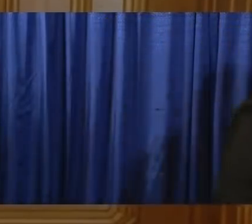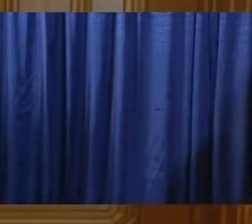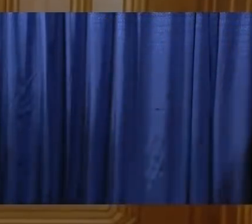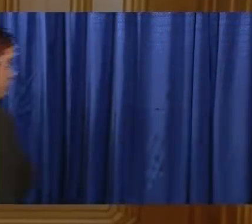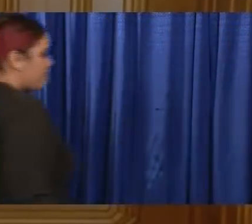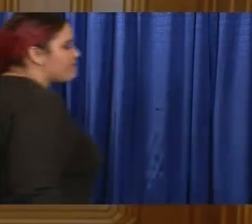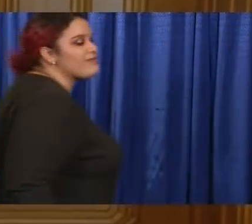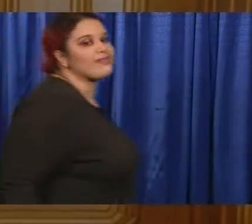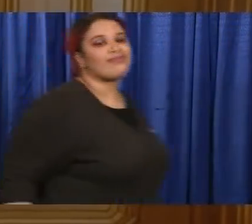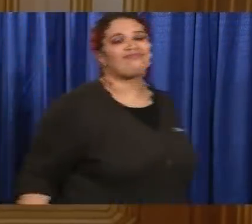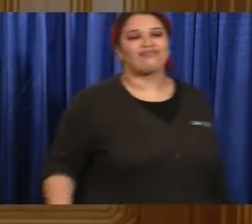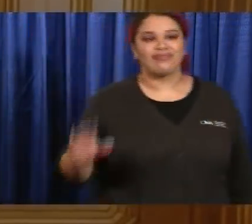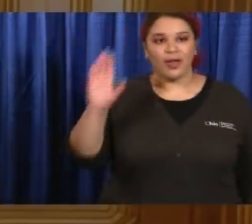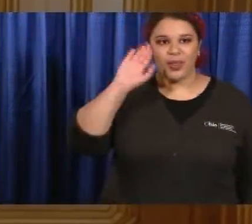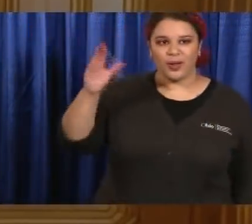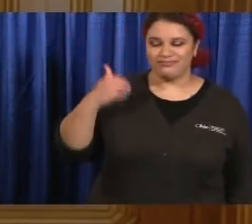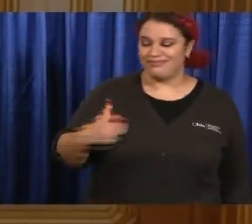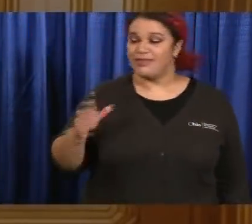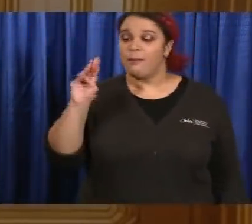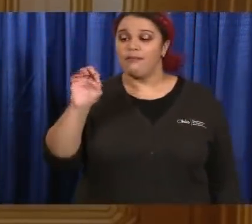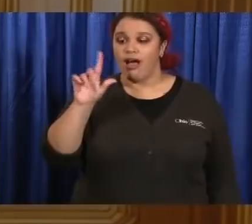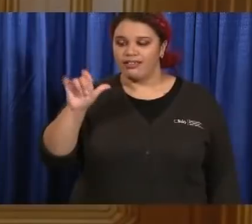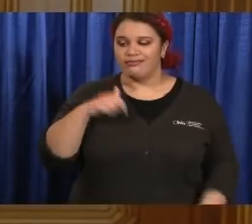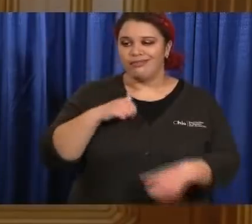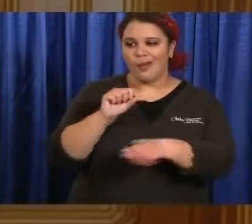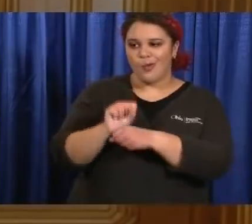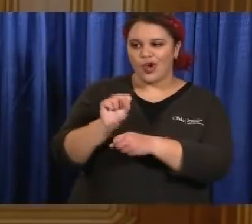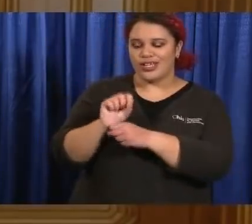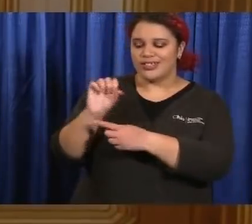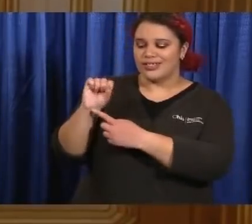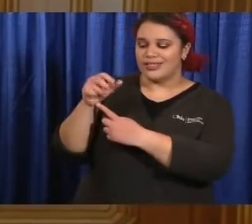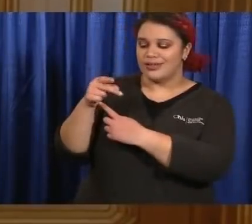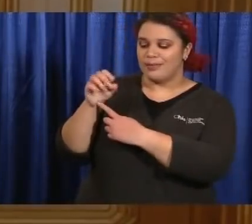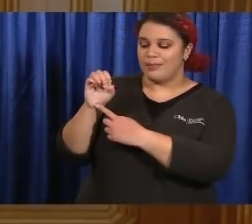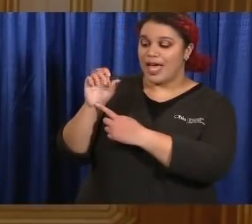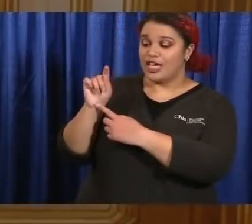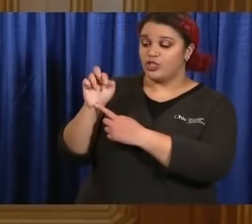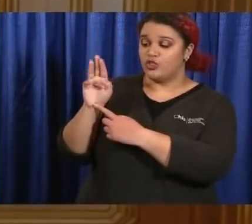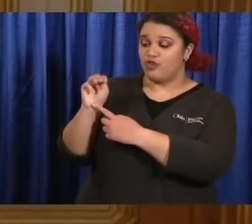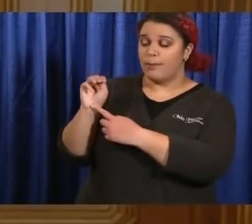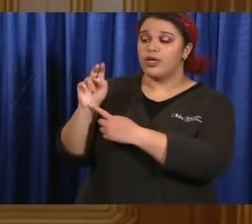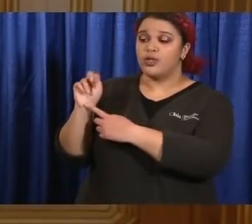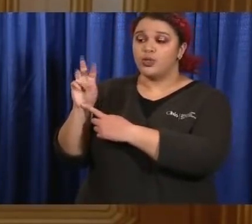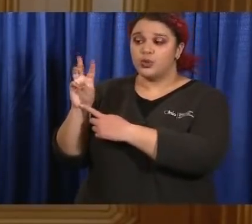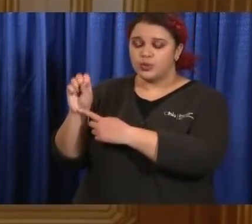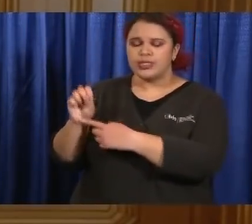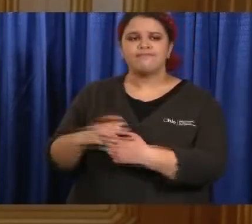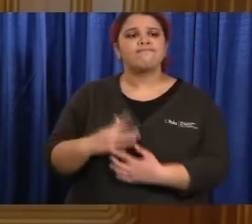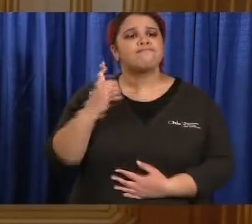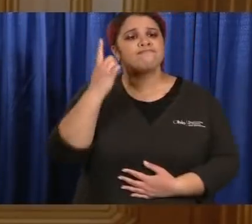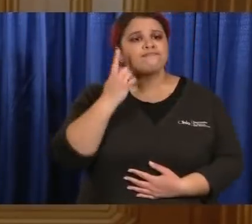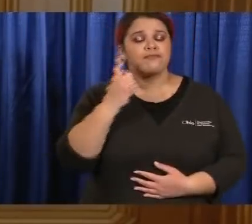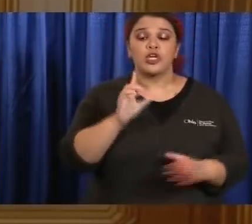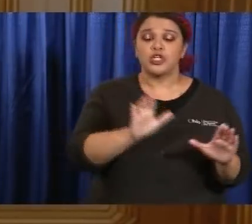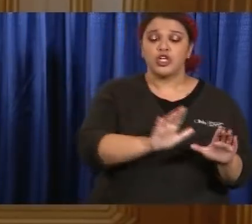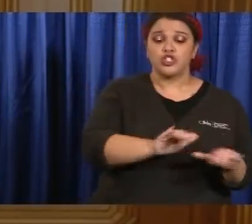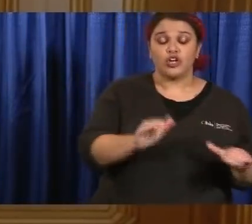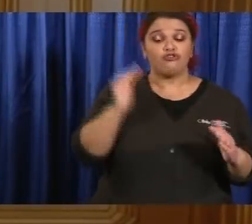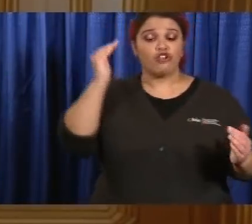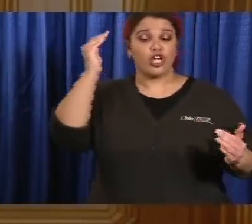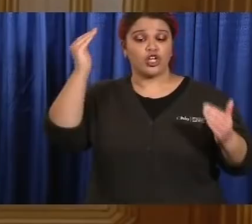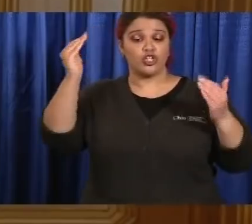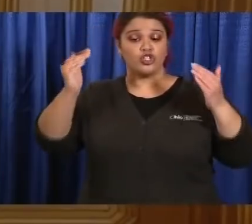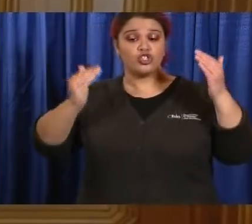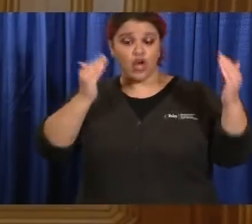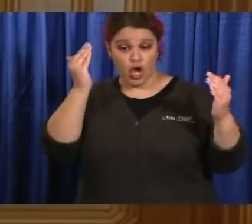Hi, Governor. This is Molly Martinez with Spectrum News. Are there plans for Ohio to increase the eligibility of children and adults who qualify